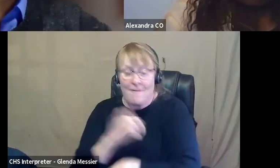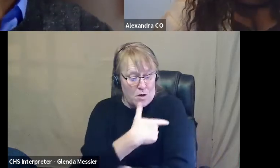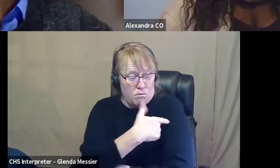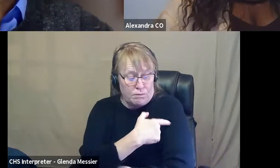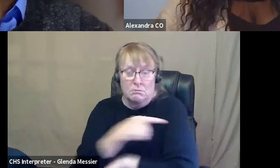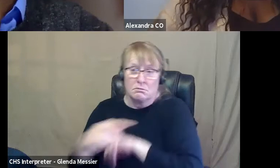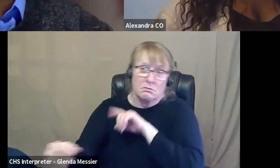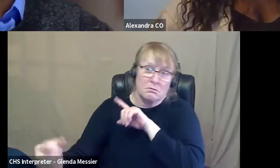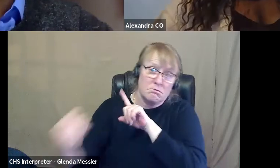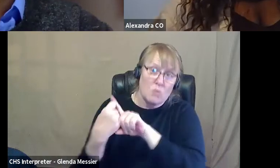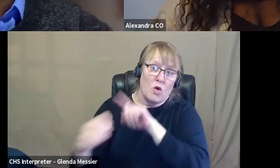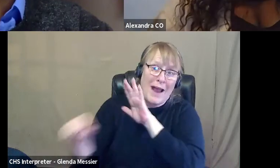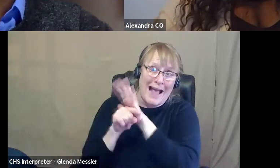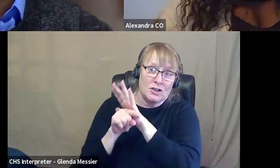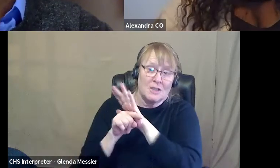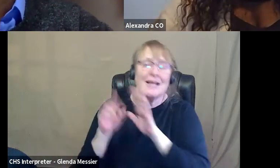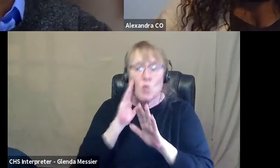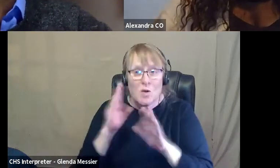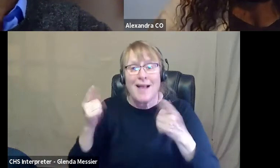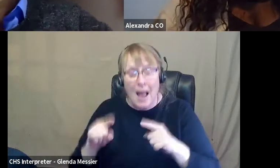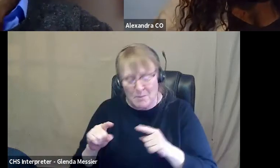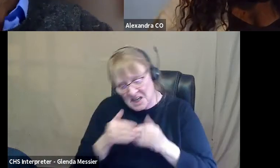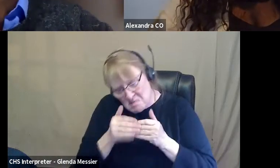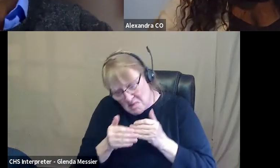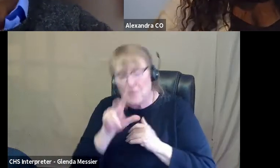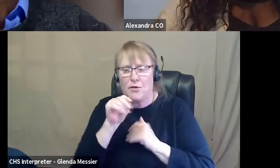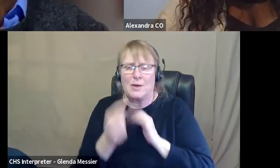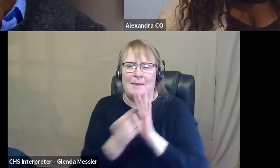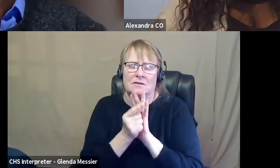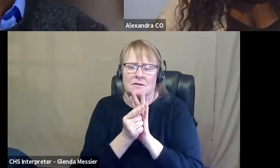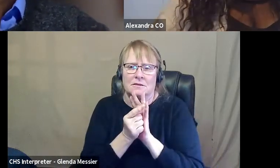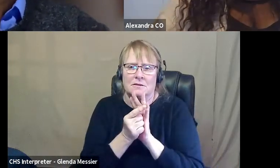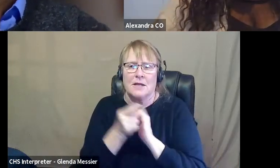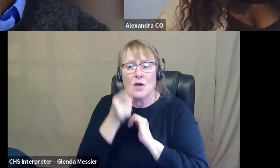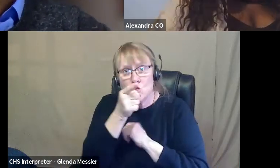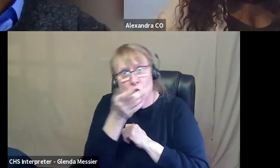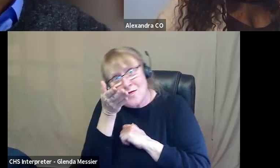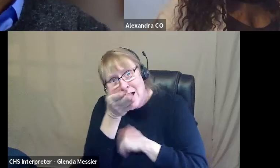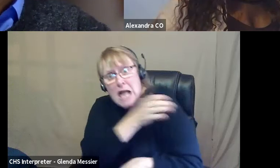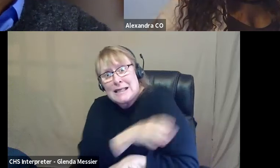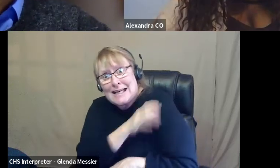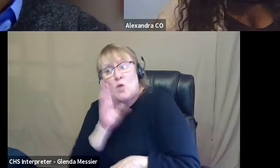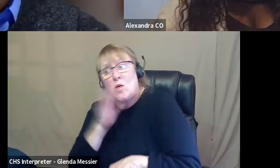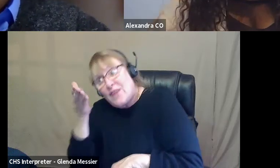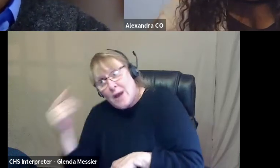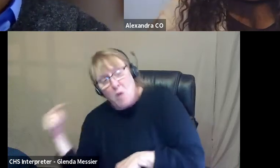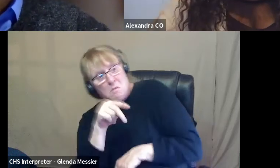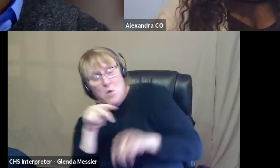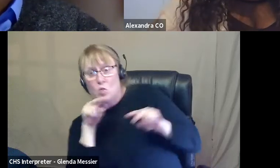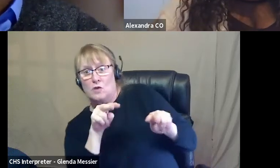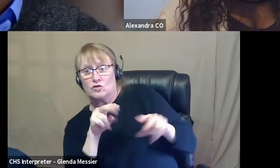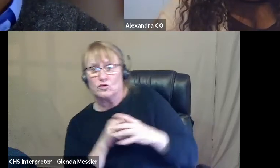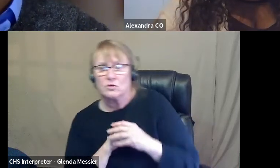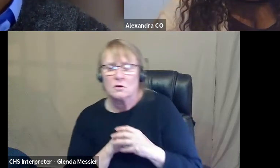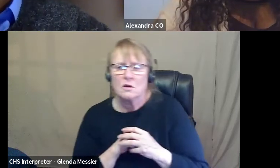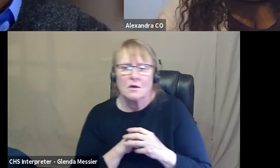serious reaction will happen in that first 30 minutes where you're going to be monitored and treatments are available. So, this might be more detailed